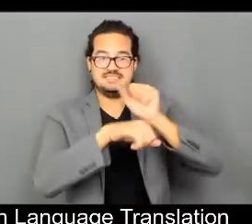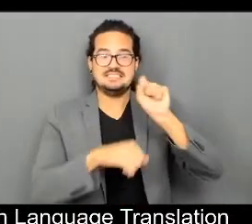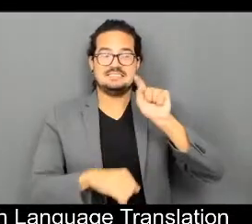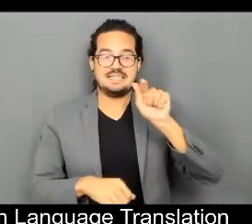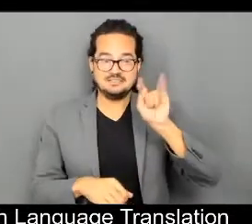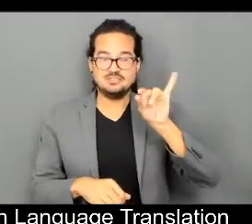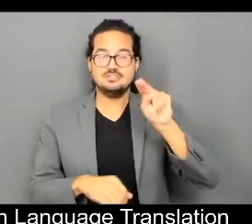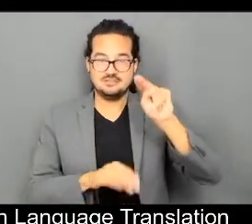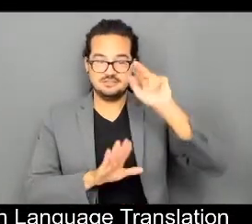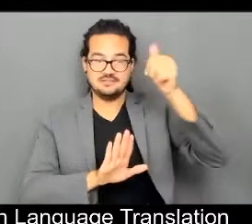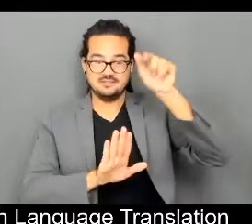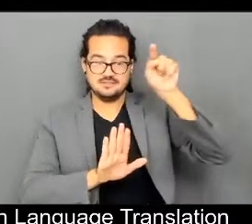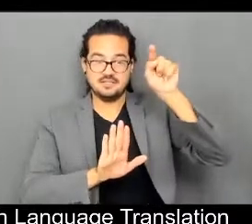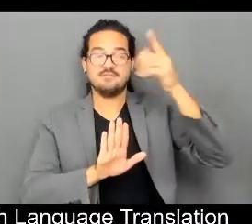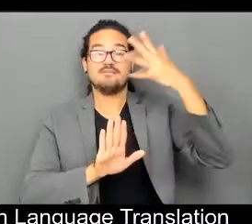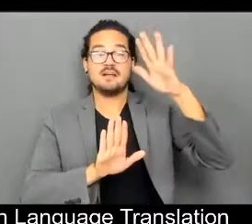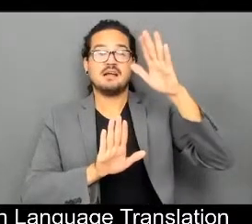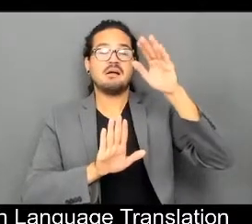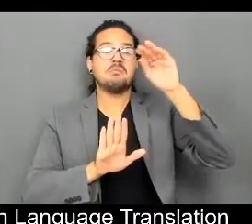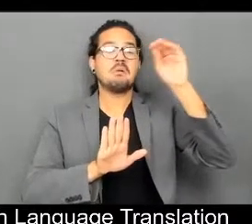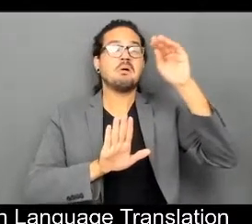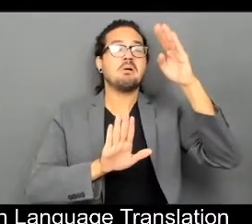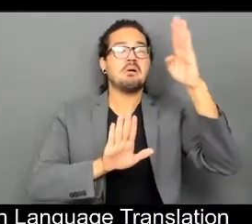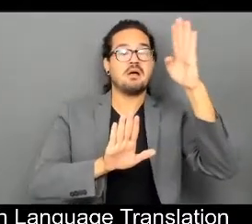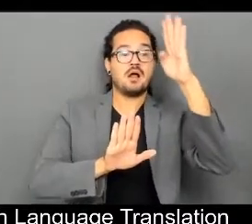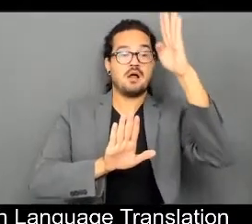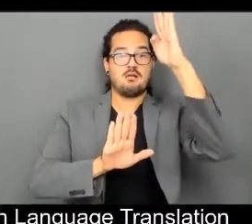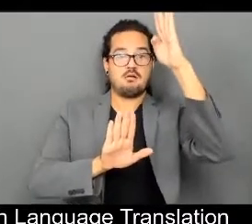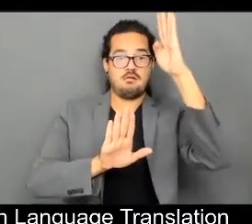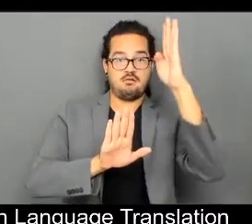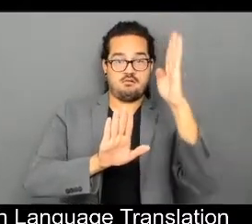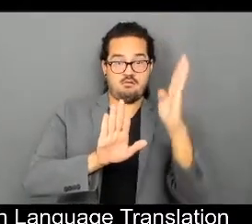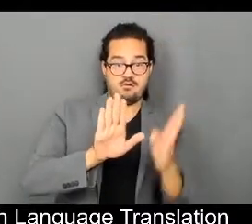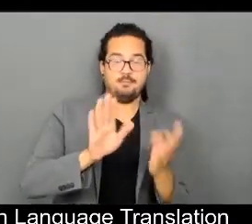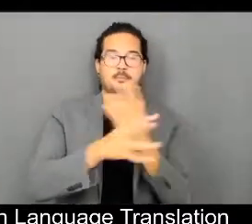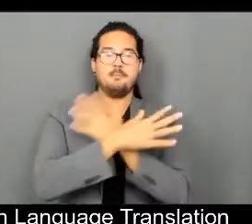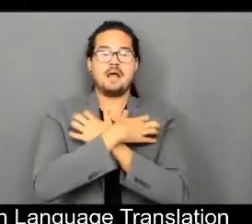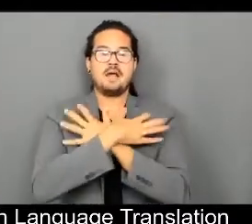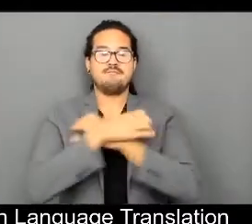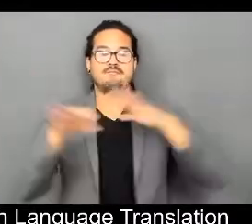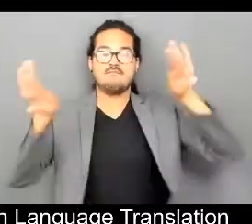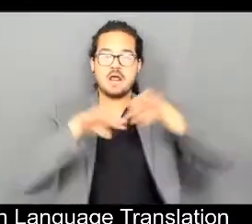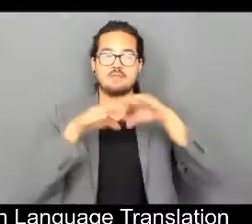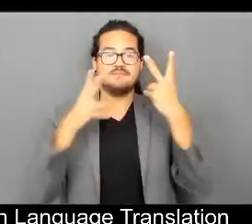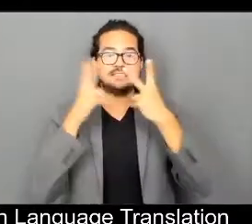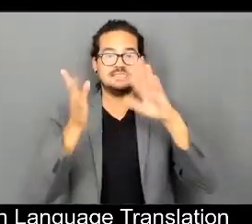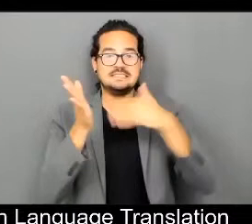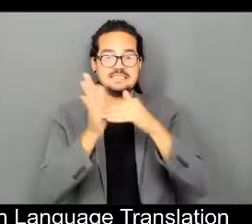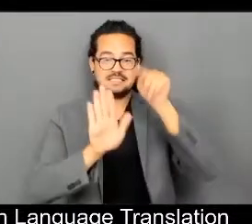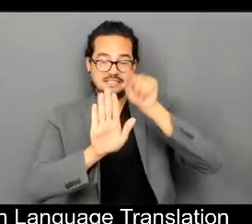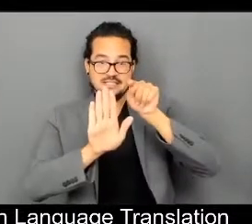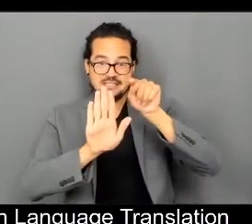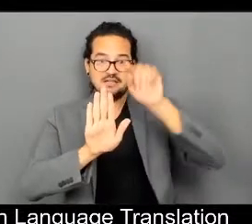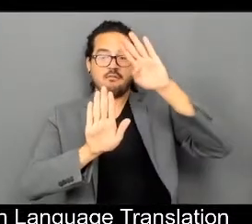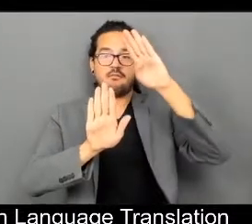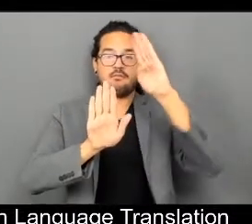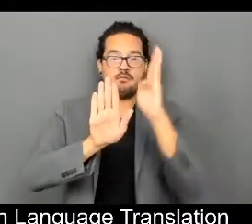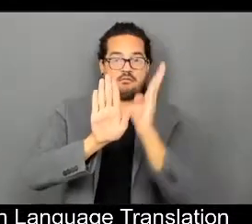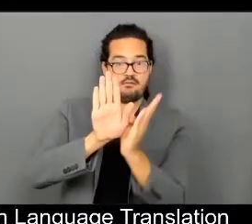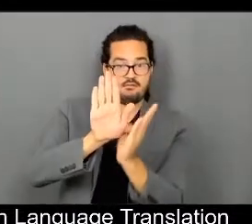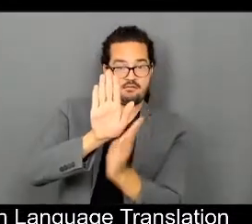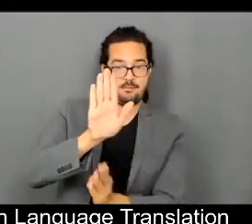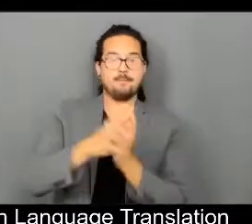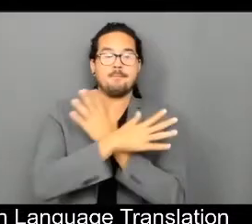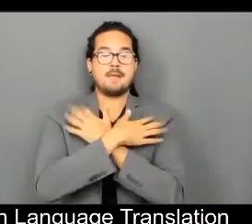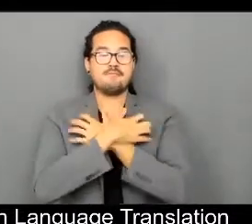Coming down here to the Bear Valley Visitor Center. And of course, we have the Bear Valley Trail going